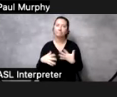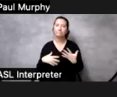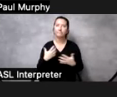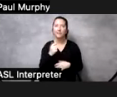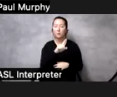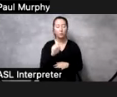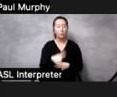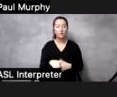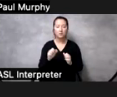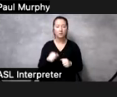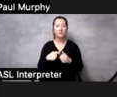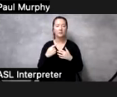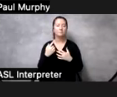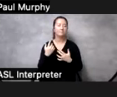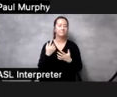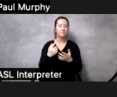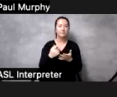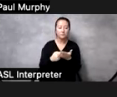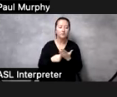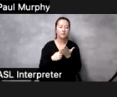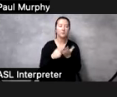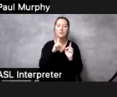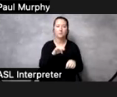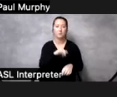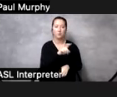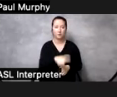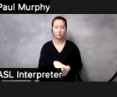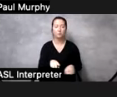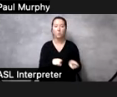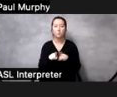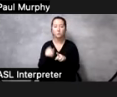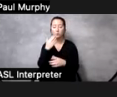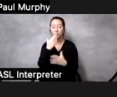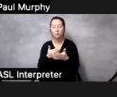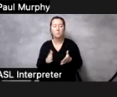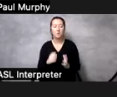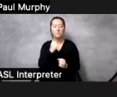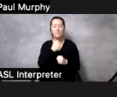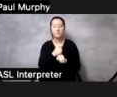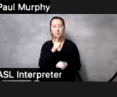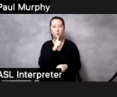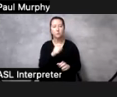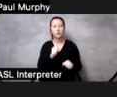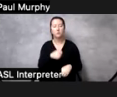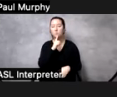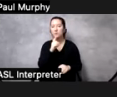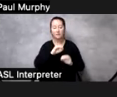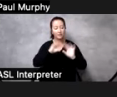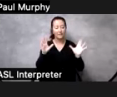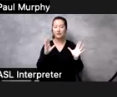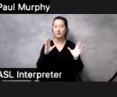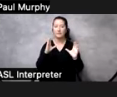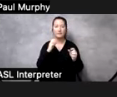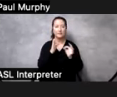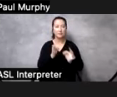questions that they have around what to expect, and to also then make sure that they can clearly articulate their own